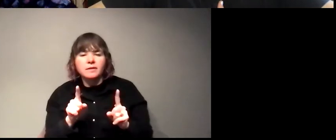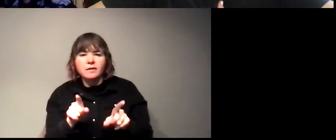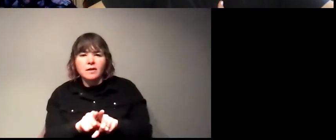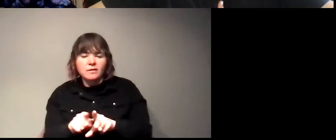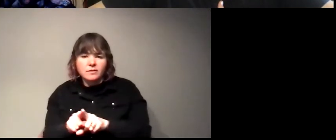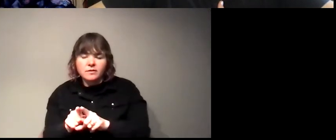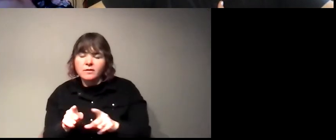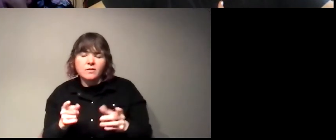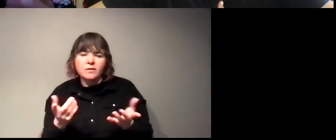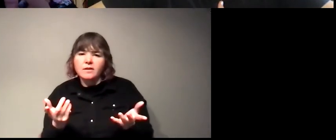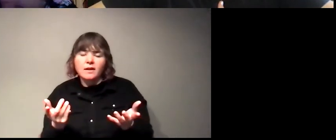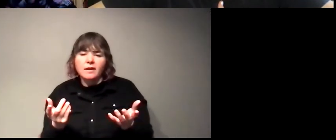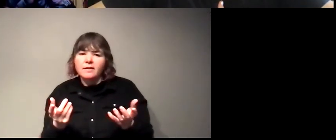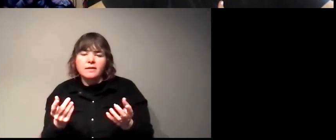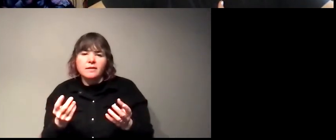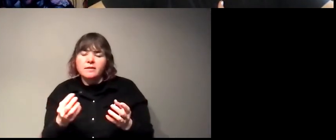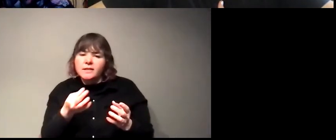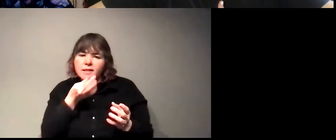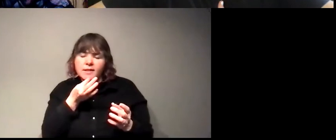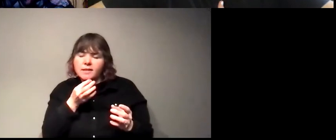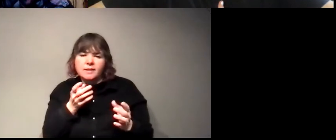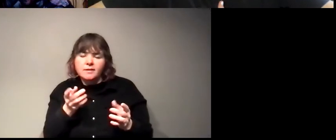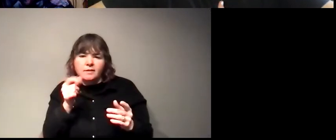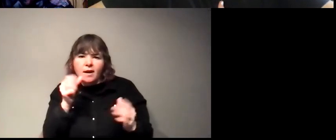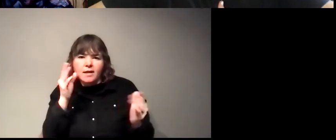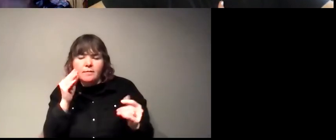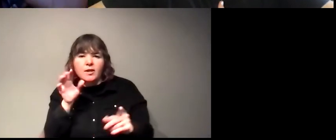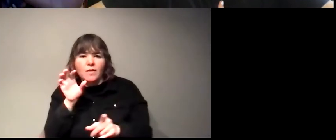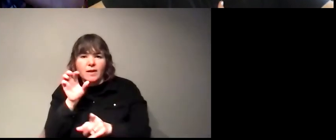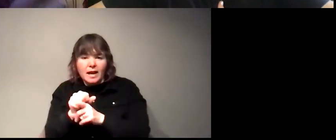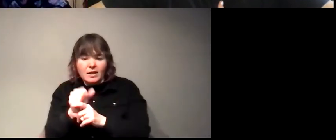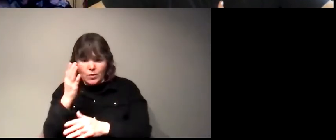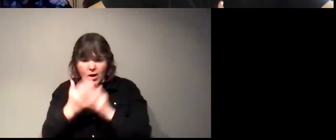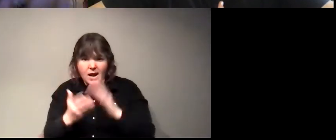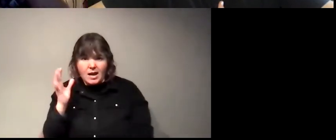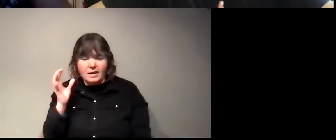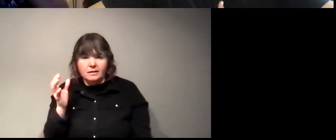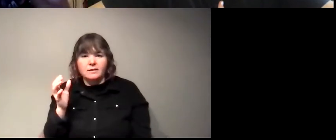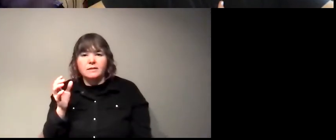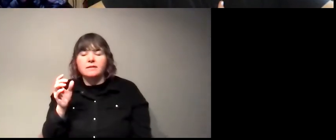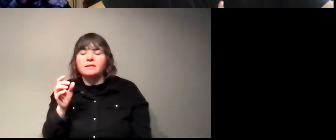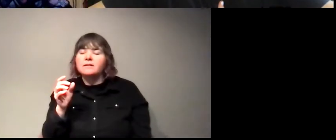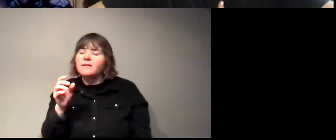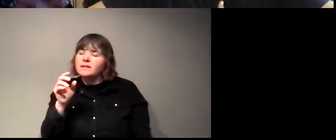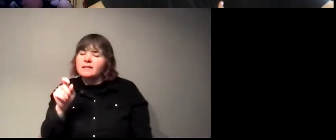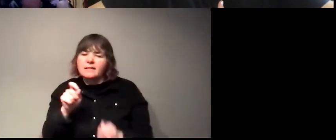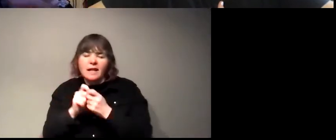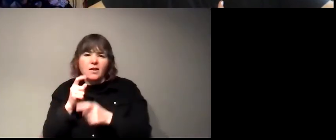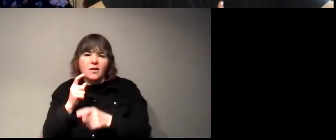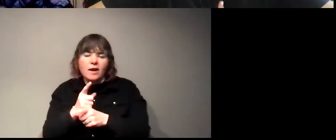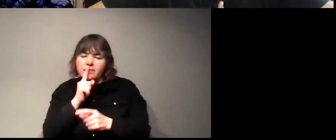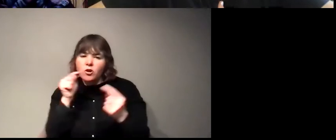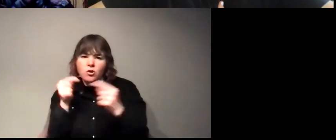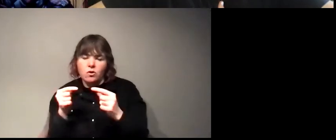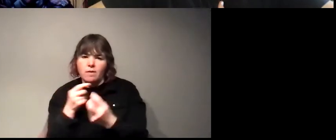at the same time in ways that you might not expect. So if you have to catch a bat with your hands, you have to do it just right so that you don't injure the